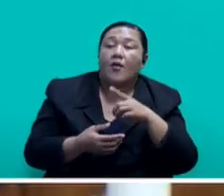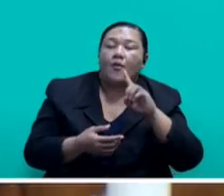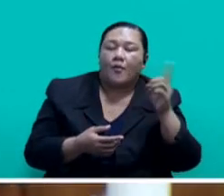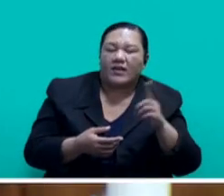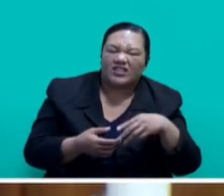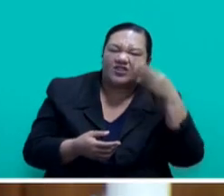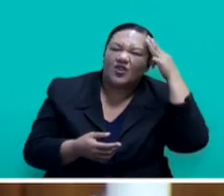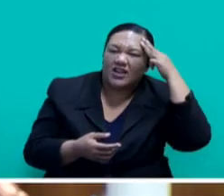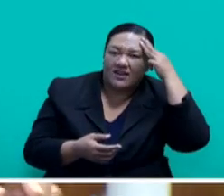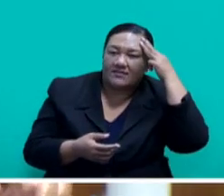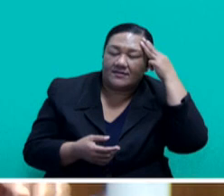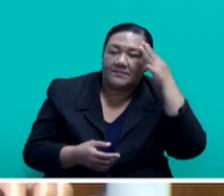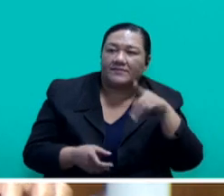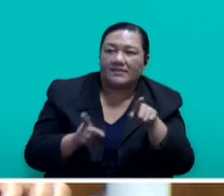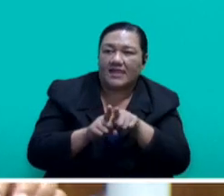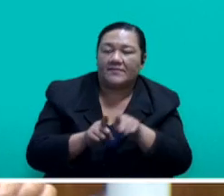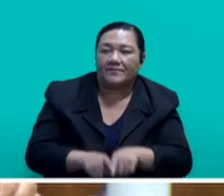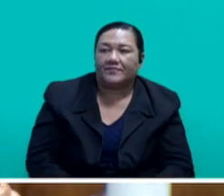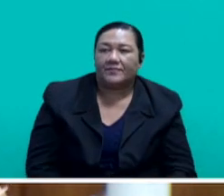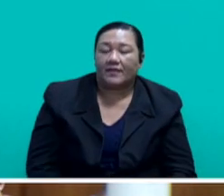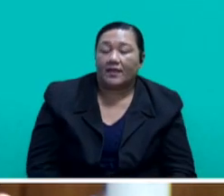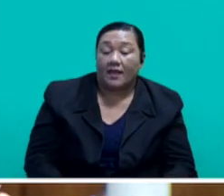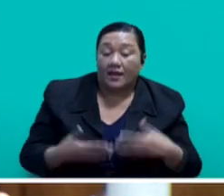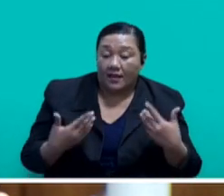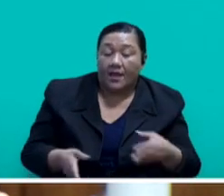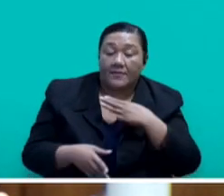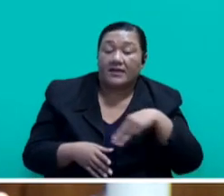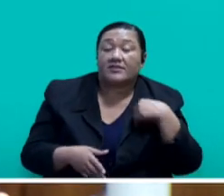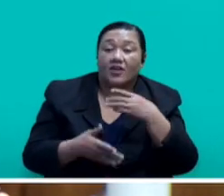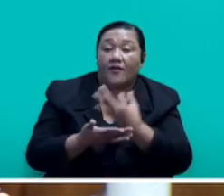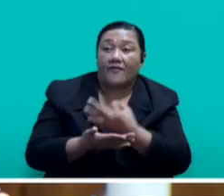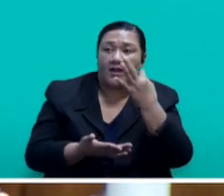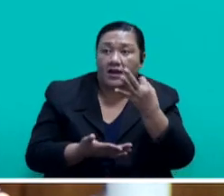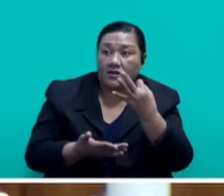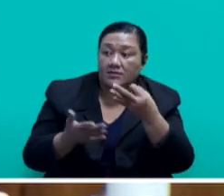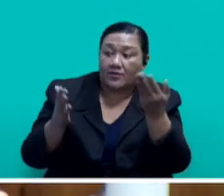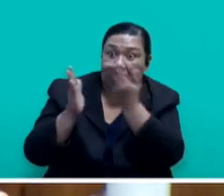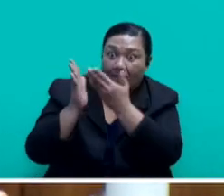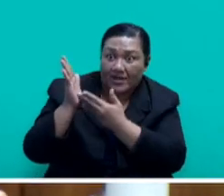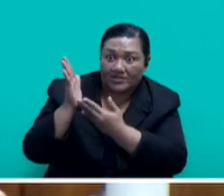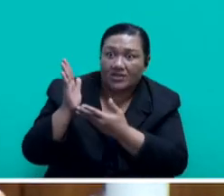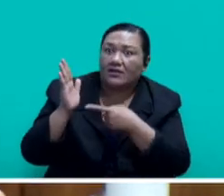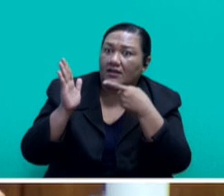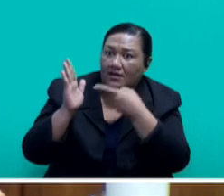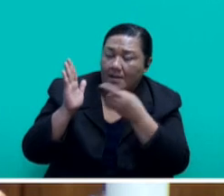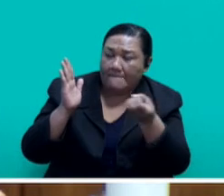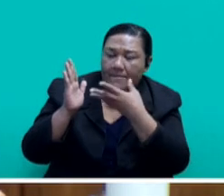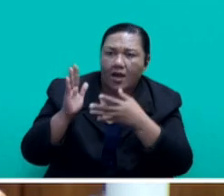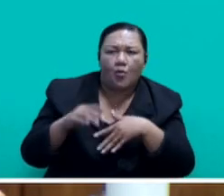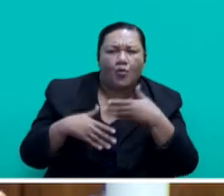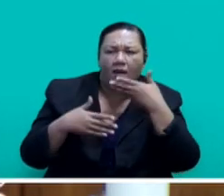The current projection by the Minister for Finance is realistic and achievable. It has given us the